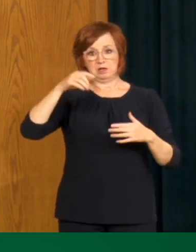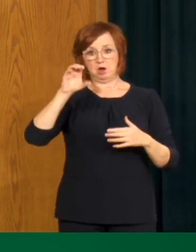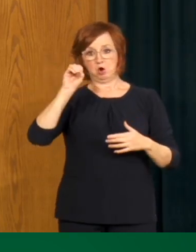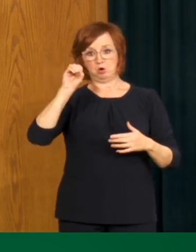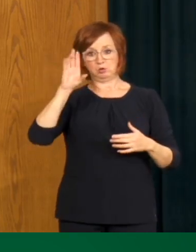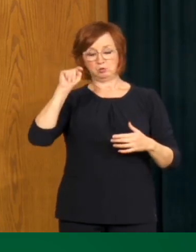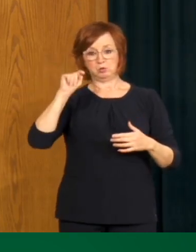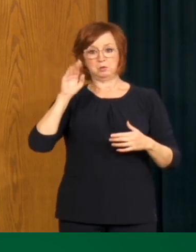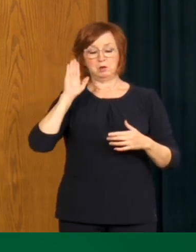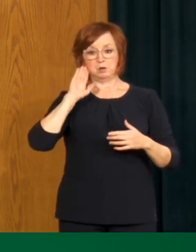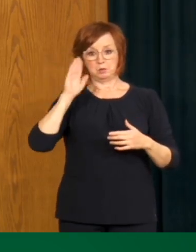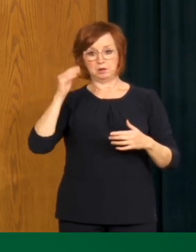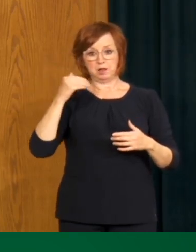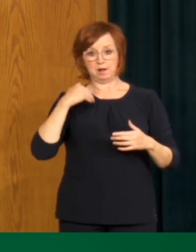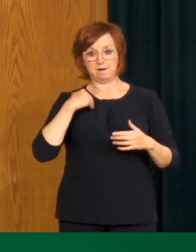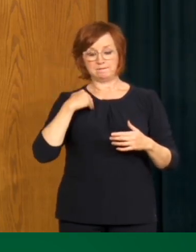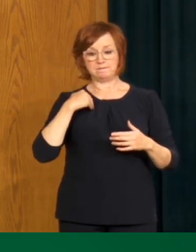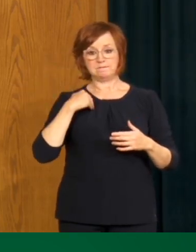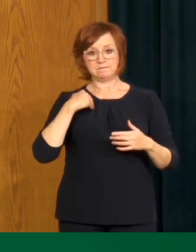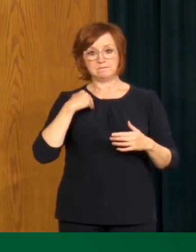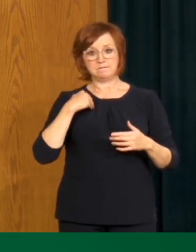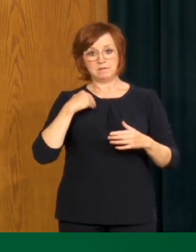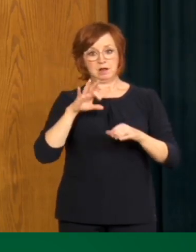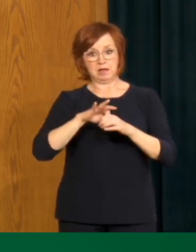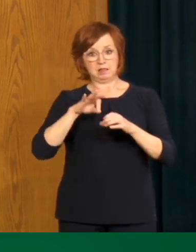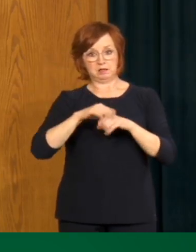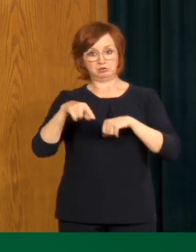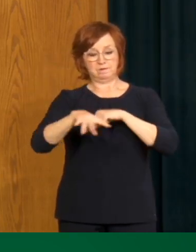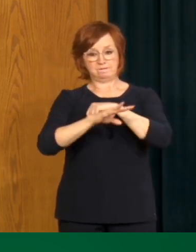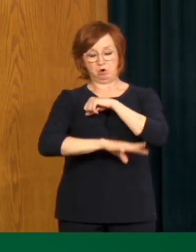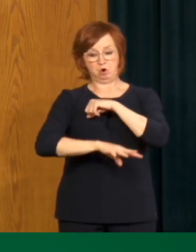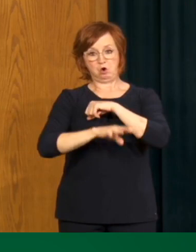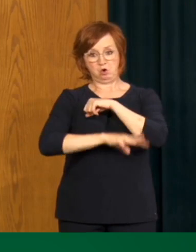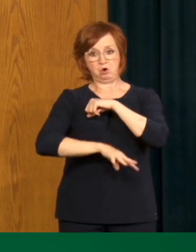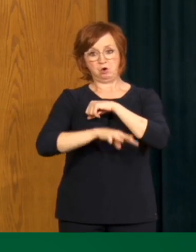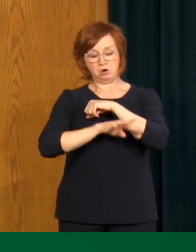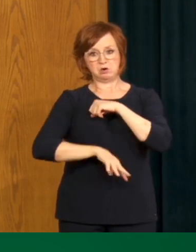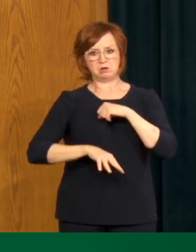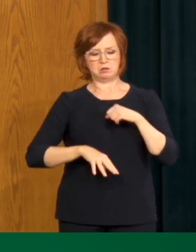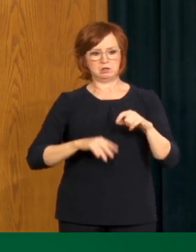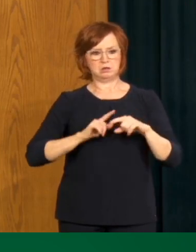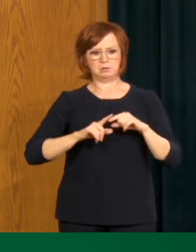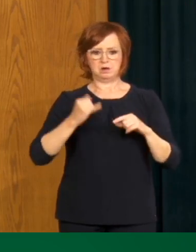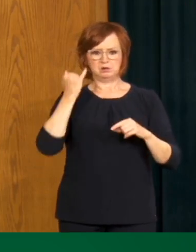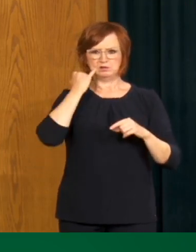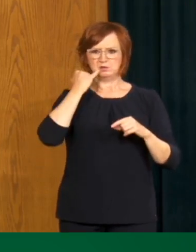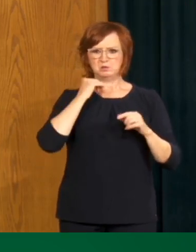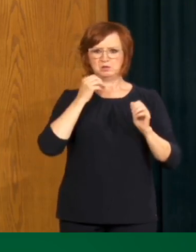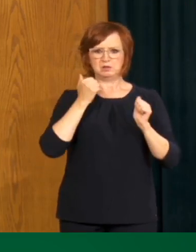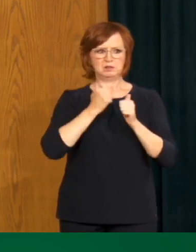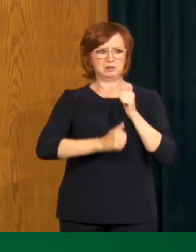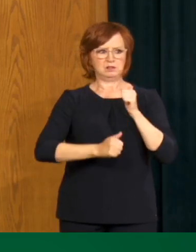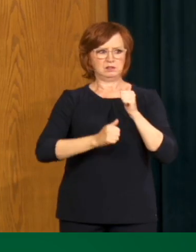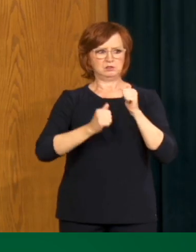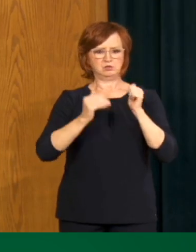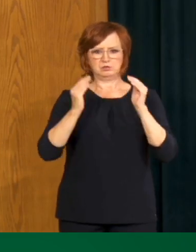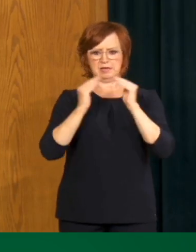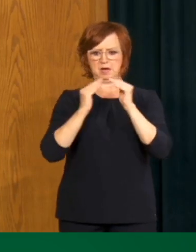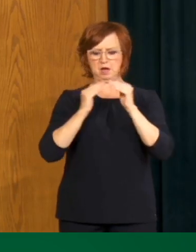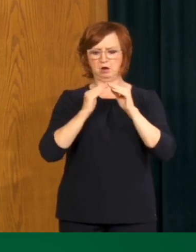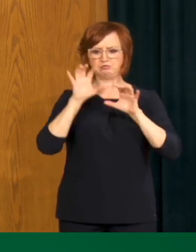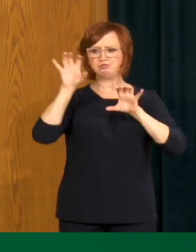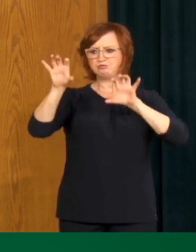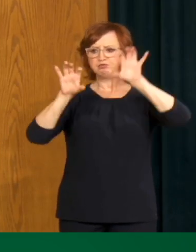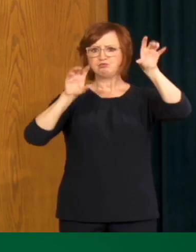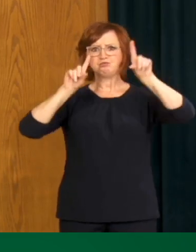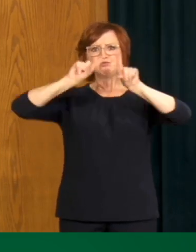month after that. And I'm just wondering why the need to avoid a patchwork should trump the choices